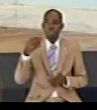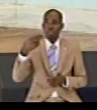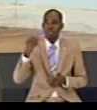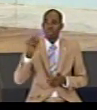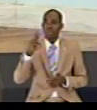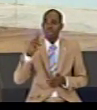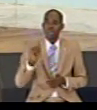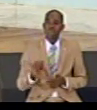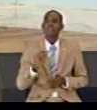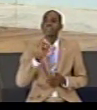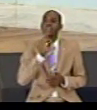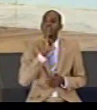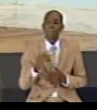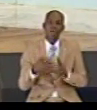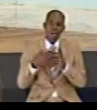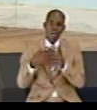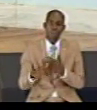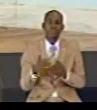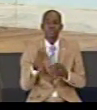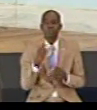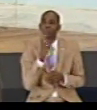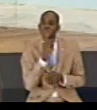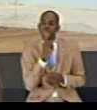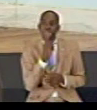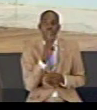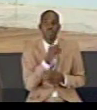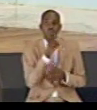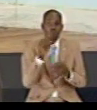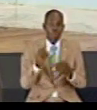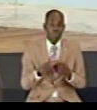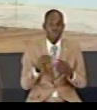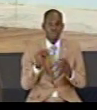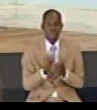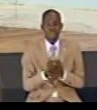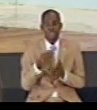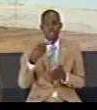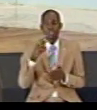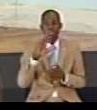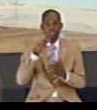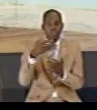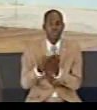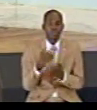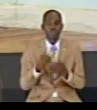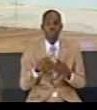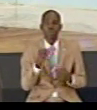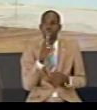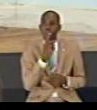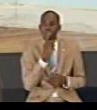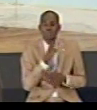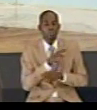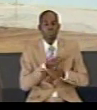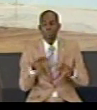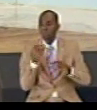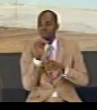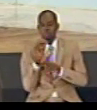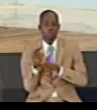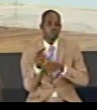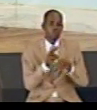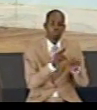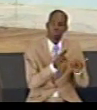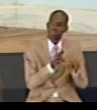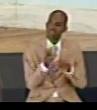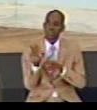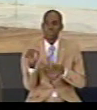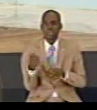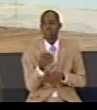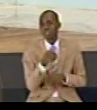panting after the water brooks? When it gets to the water brooks, it doesn't look here and there and